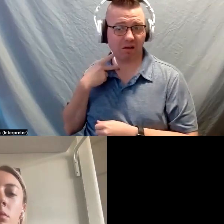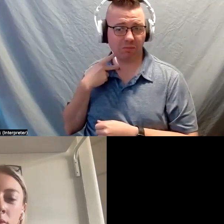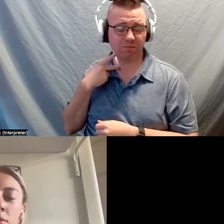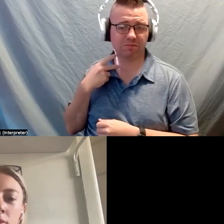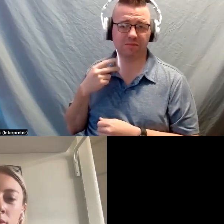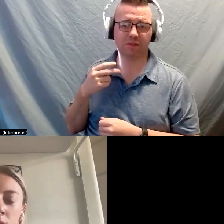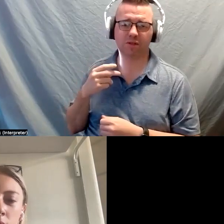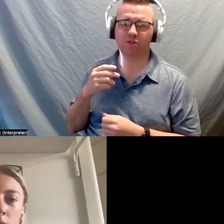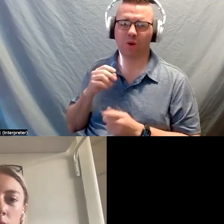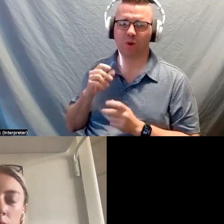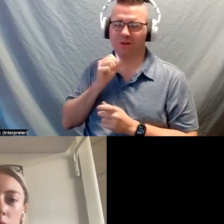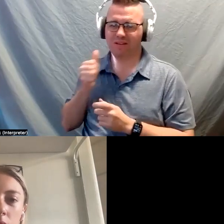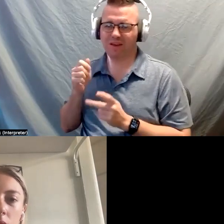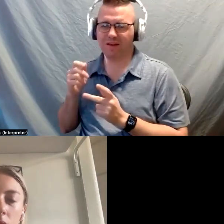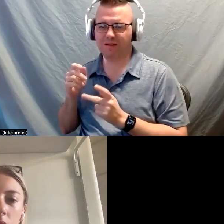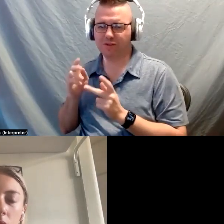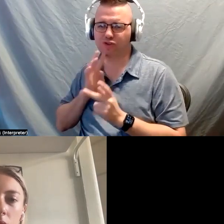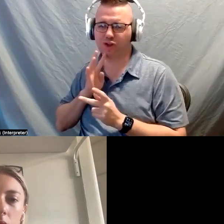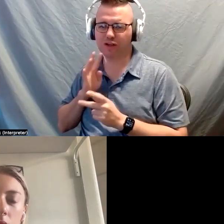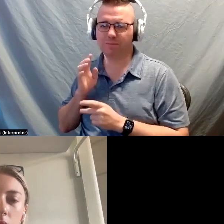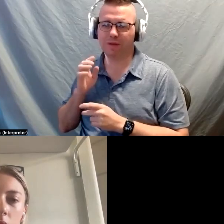victims. And it set an agenda which was around